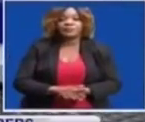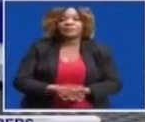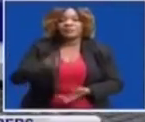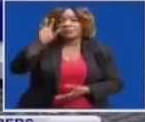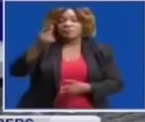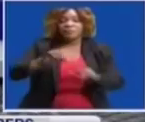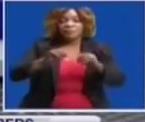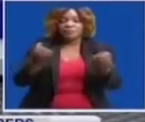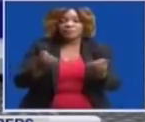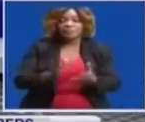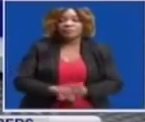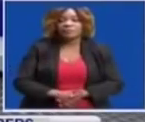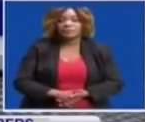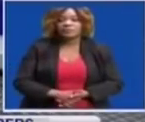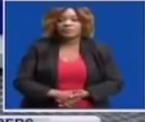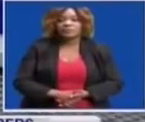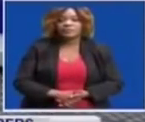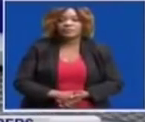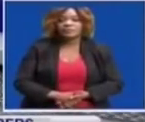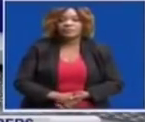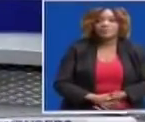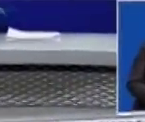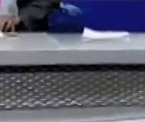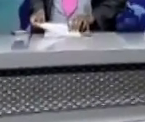We take our first break. Stay tuned.